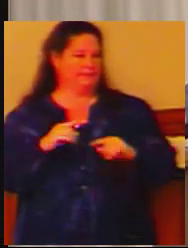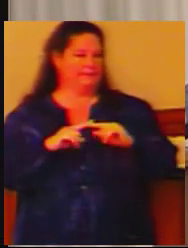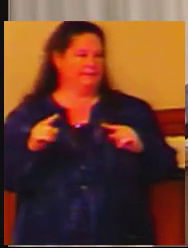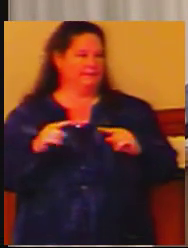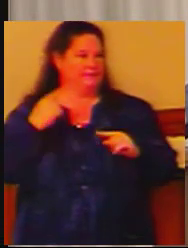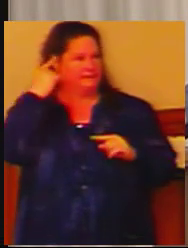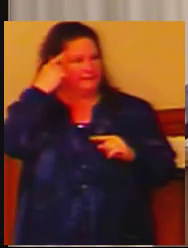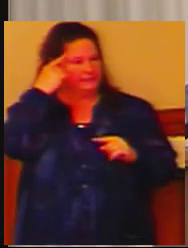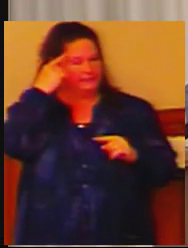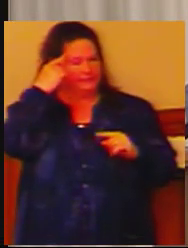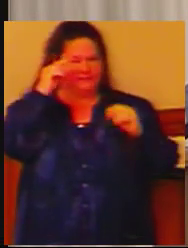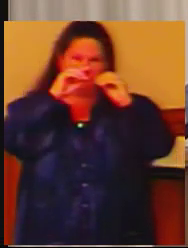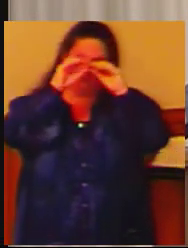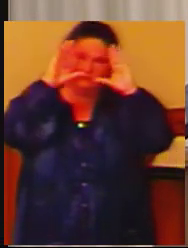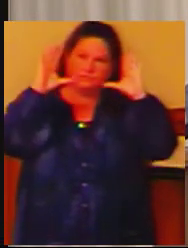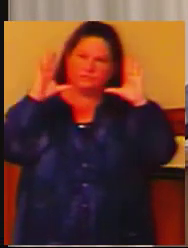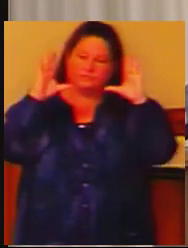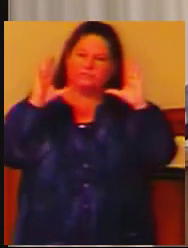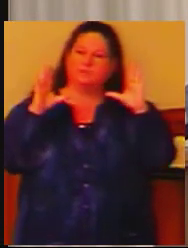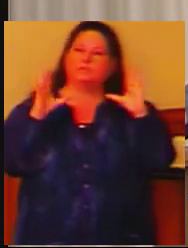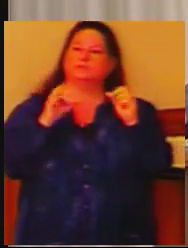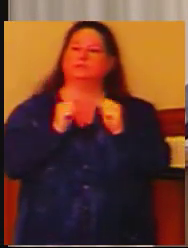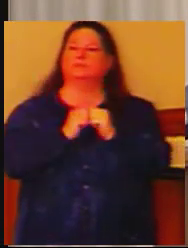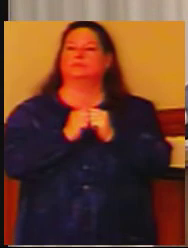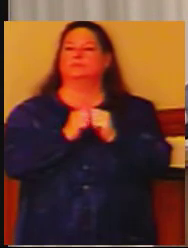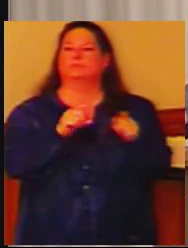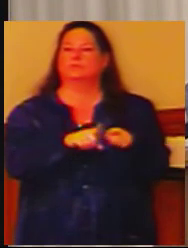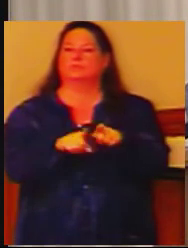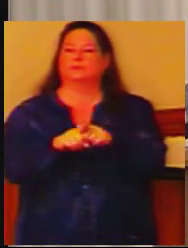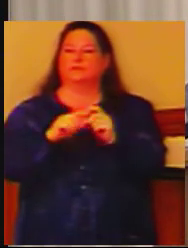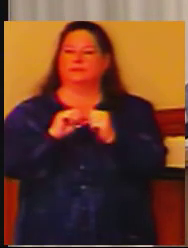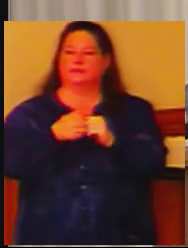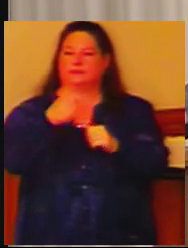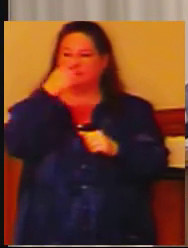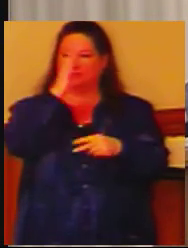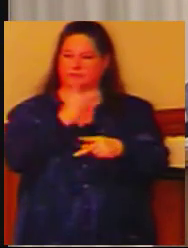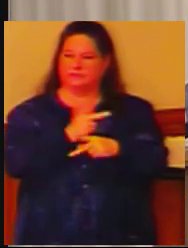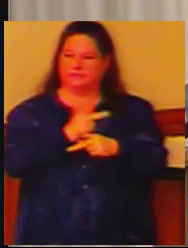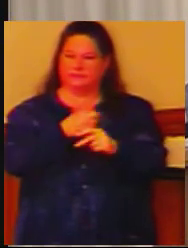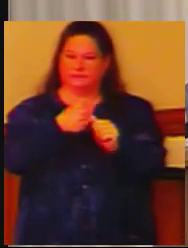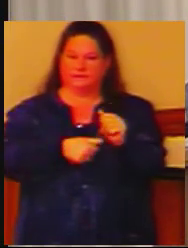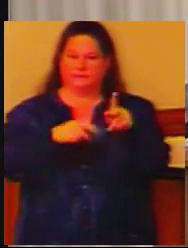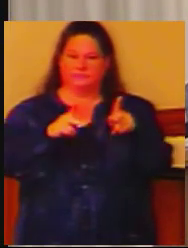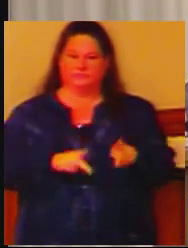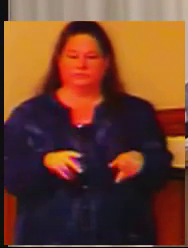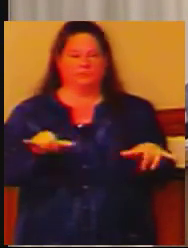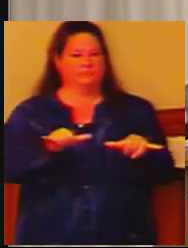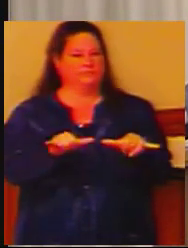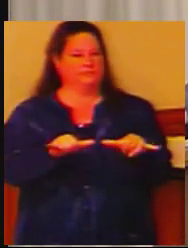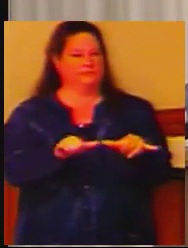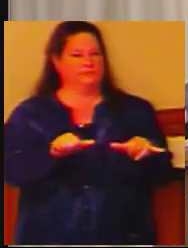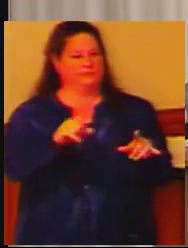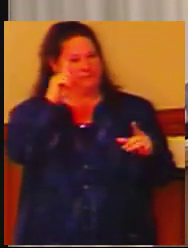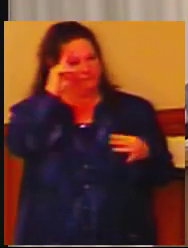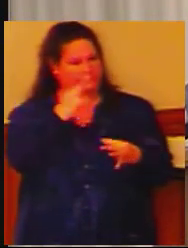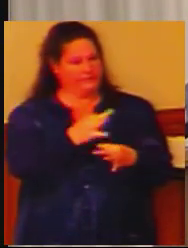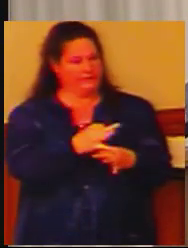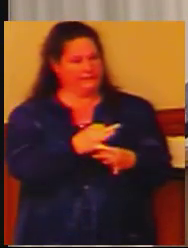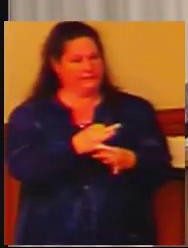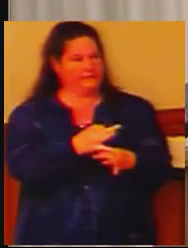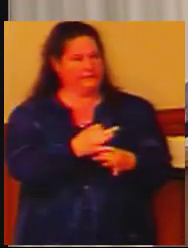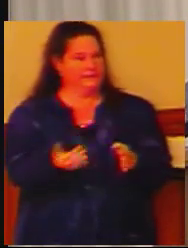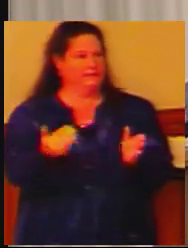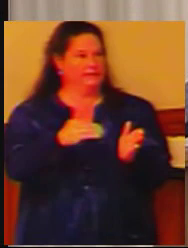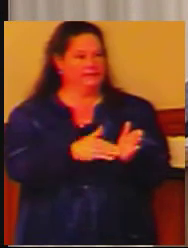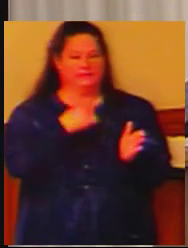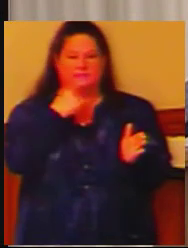think soberly, according as God hath dealt to every man the measure of faith. So there again, he's telling